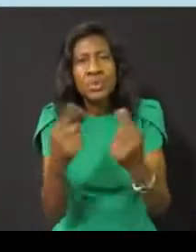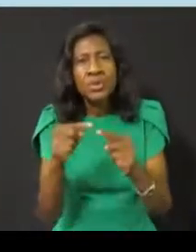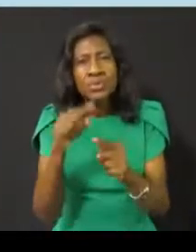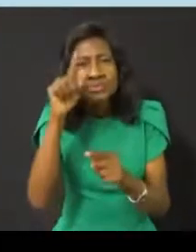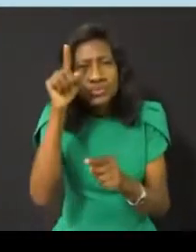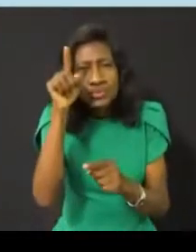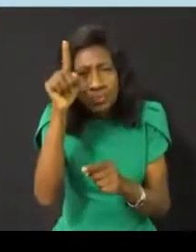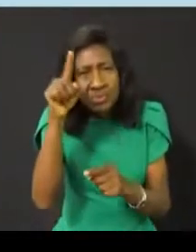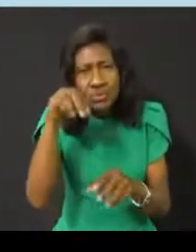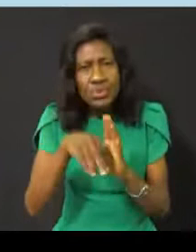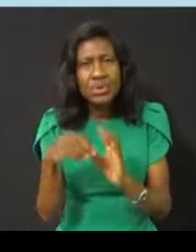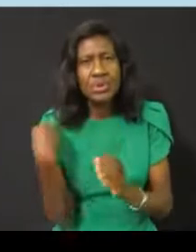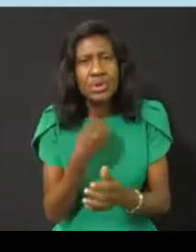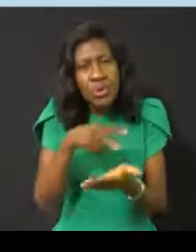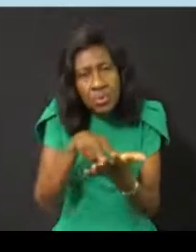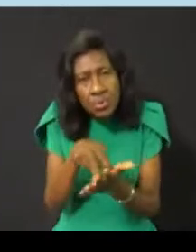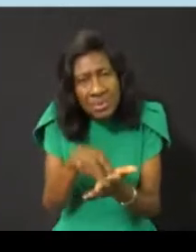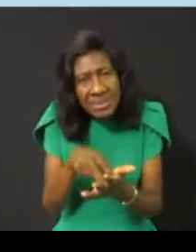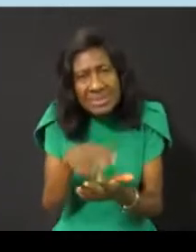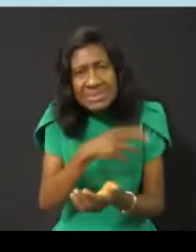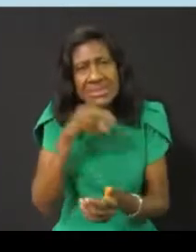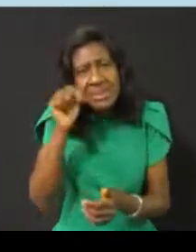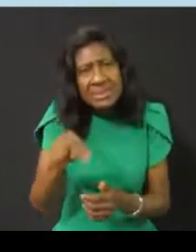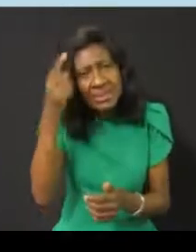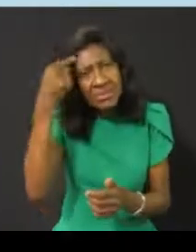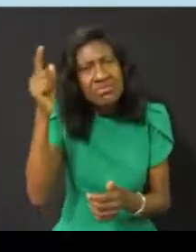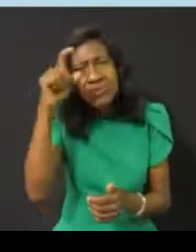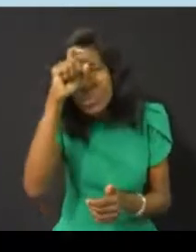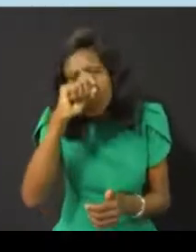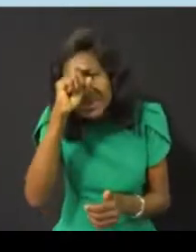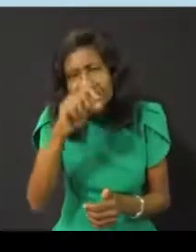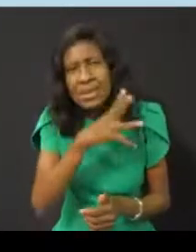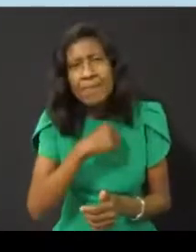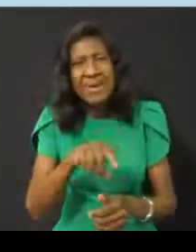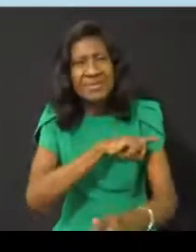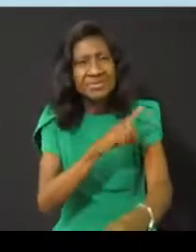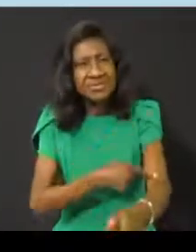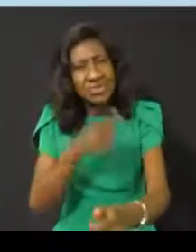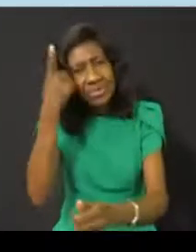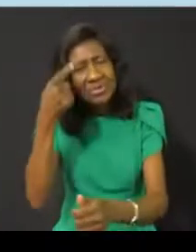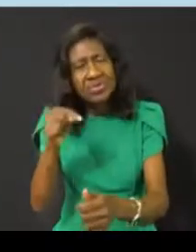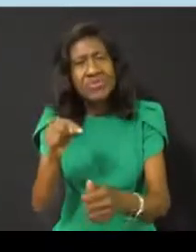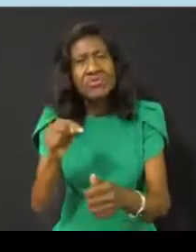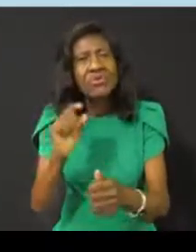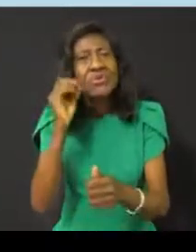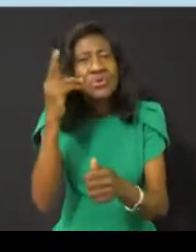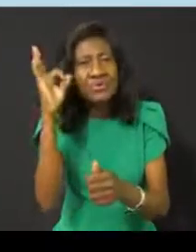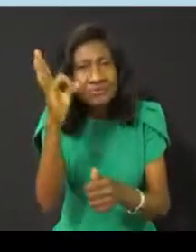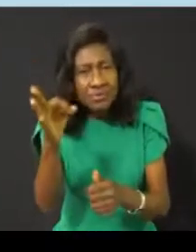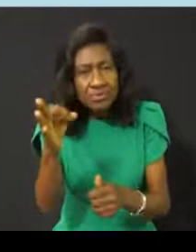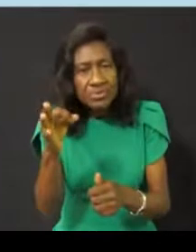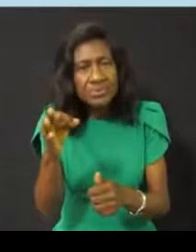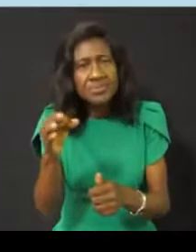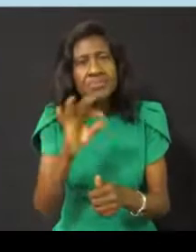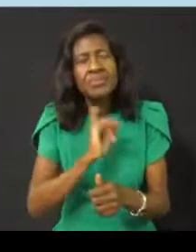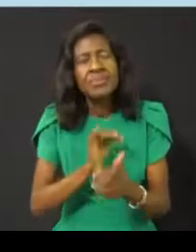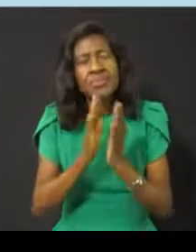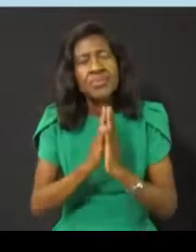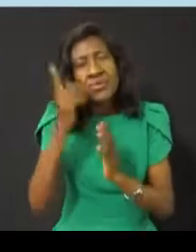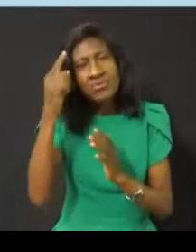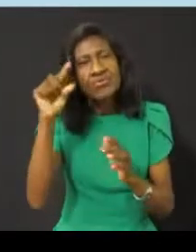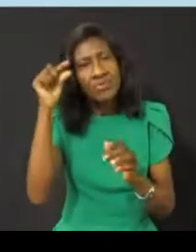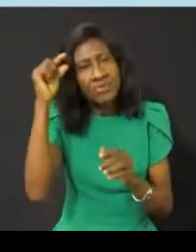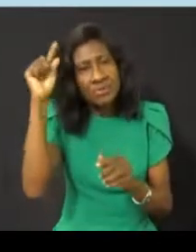our weakness and in our need of wisdom and strength for the journey ahead. And I pray, Lord, for our